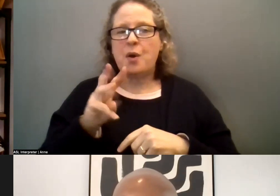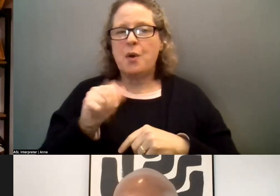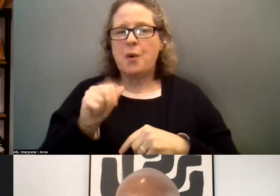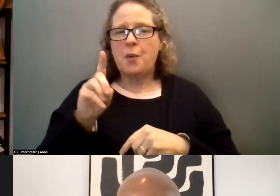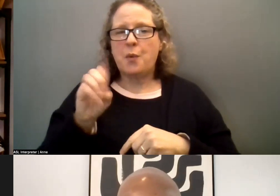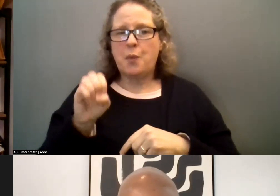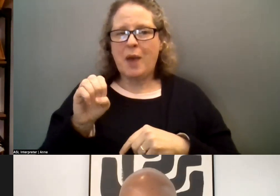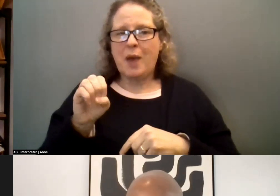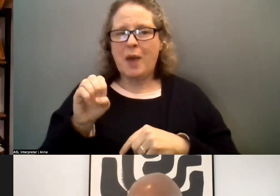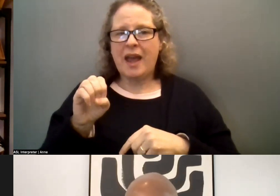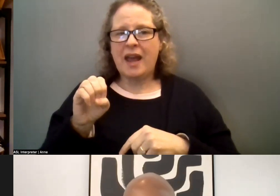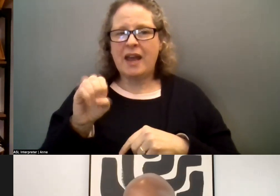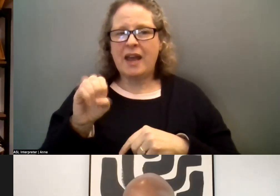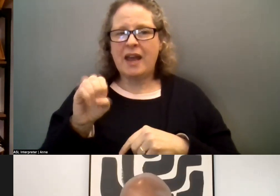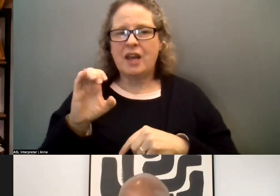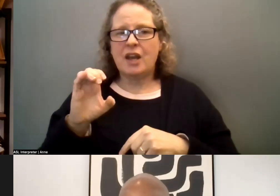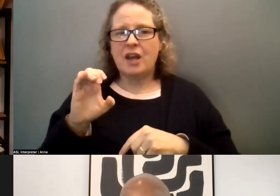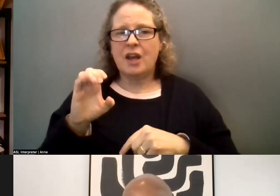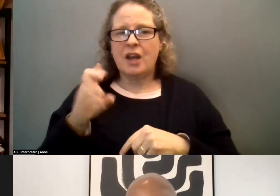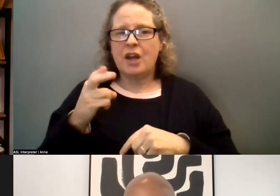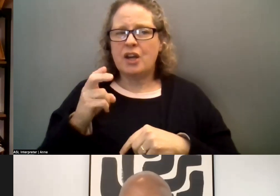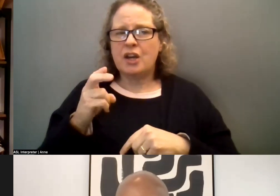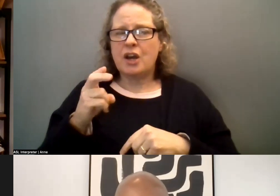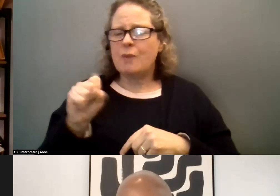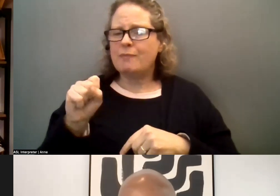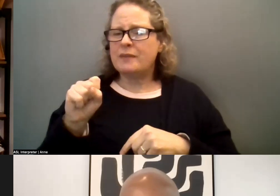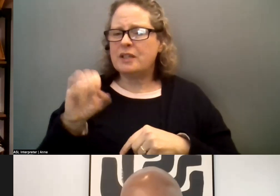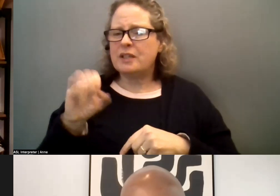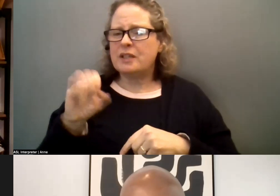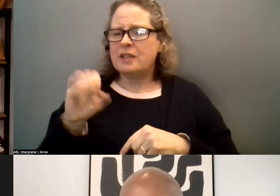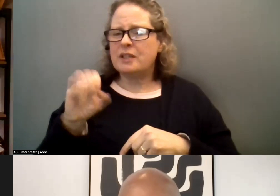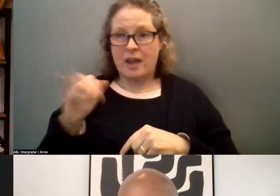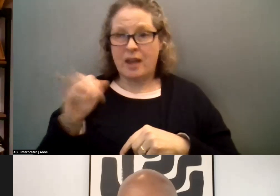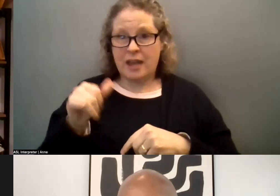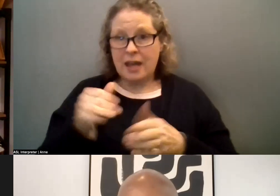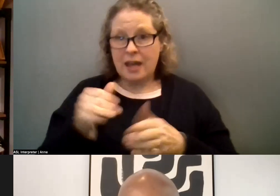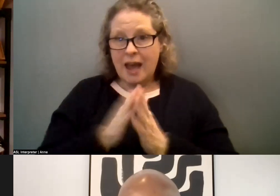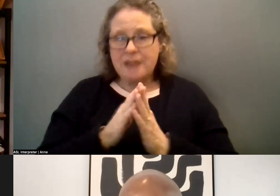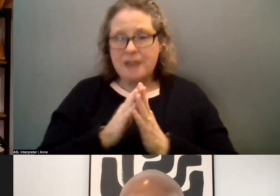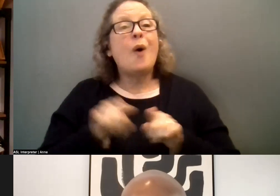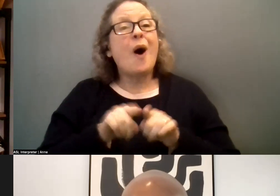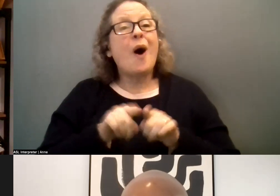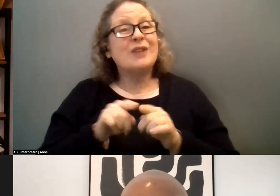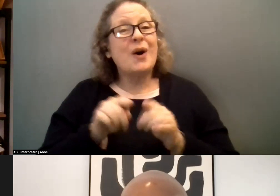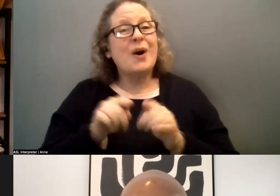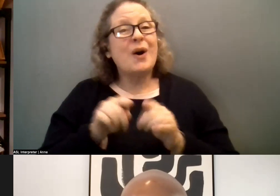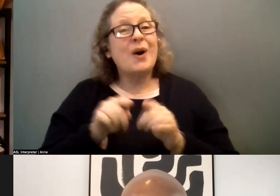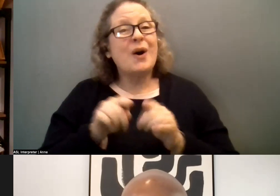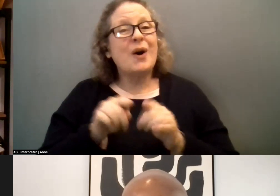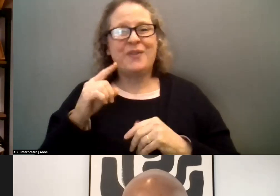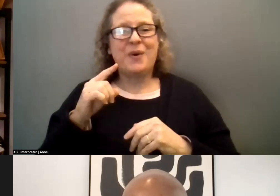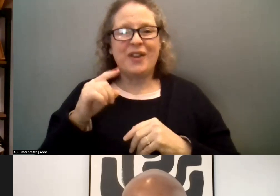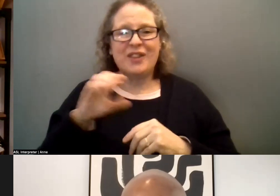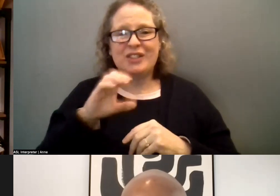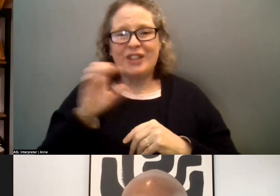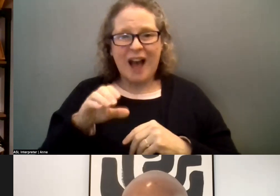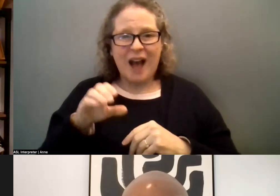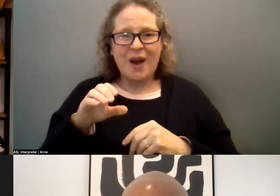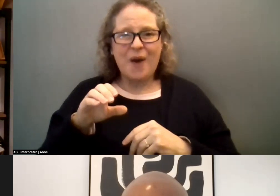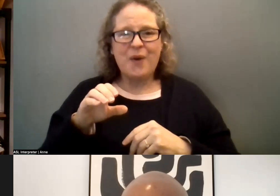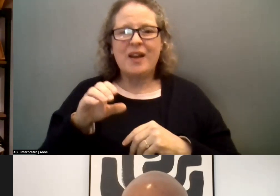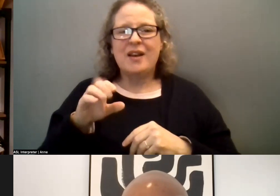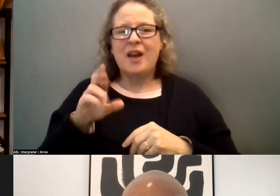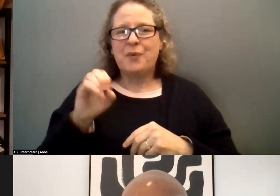Wade asks, also, I want to shout out the company, Chicago Repertory Ballet. Wade asks, what strategies have